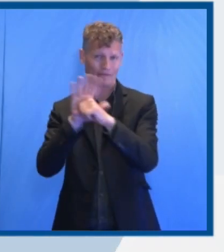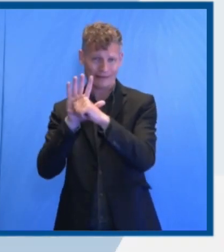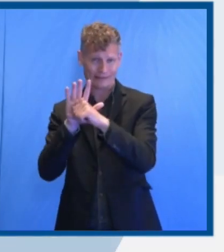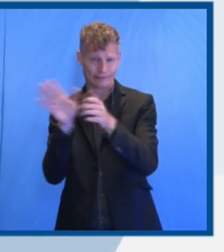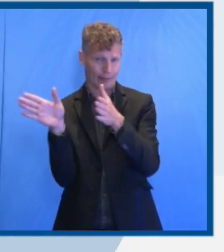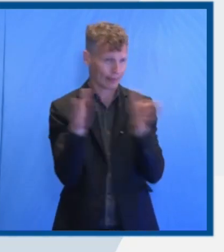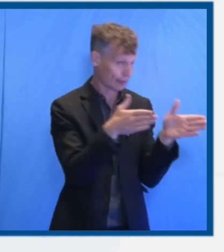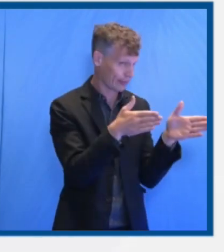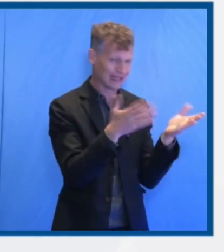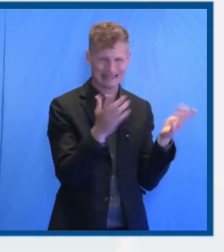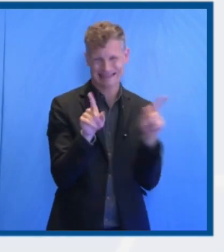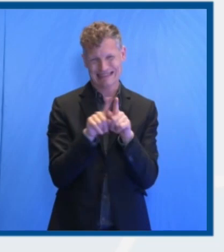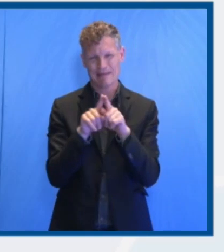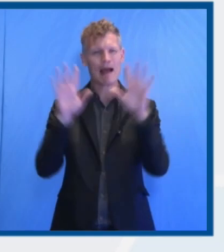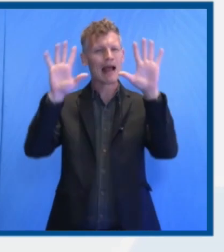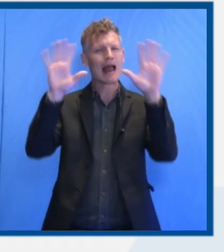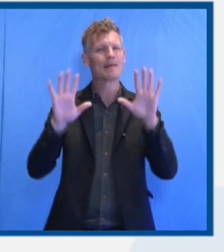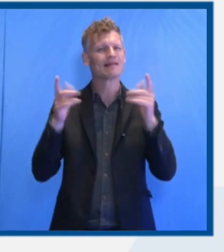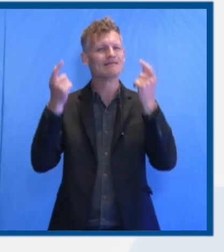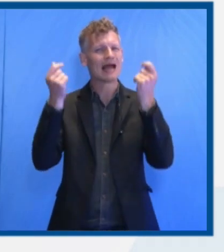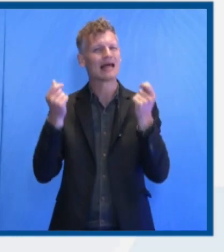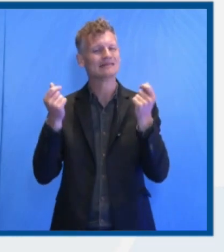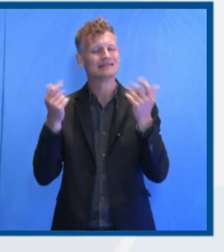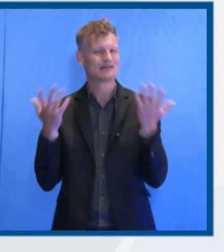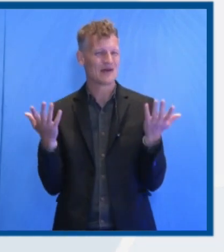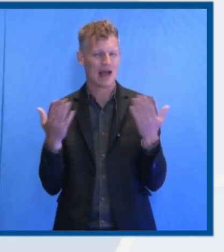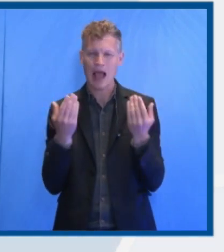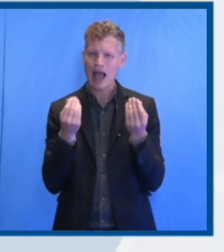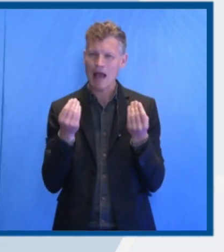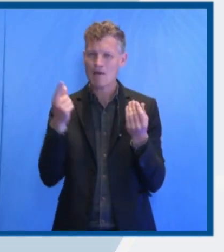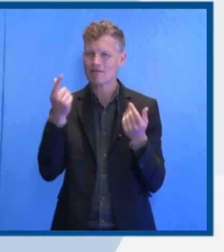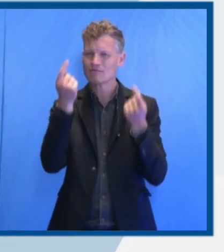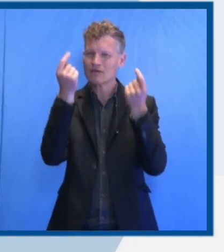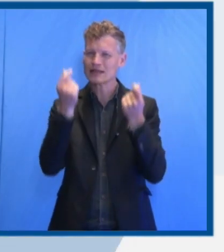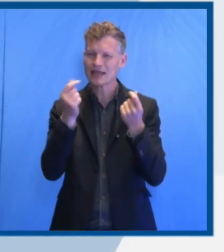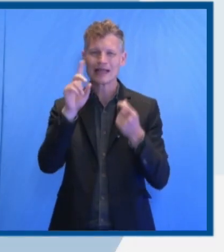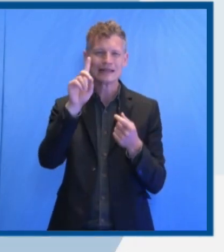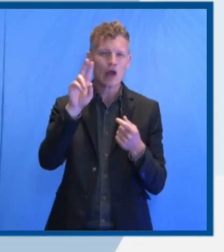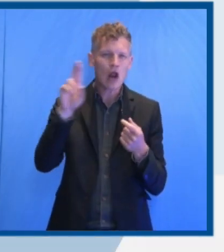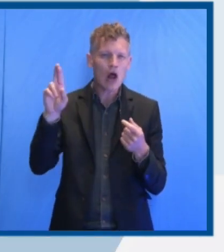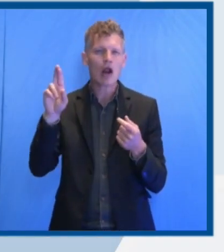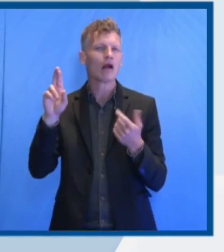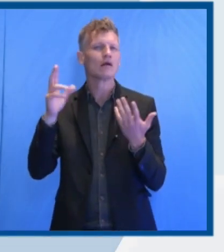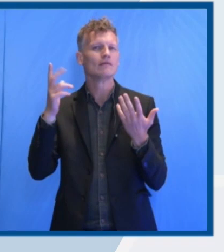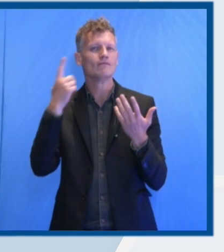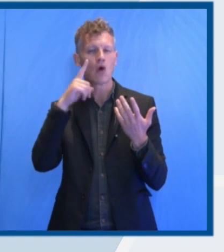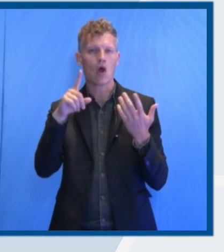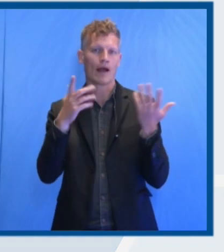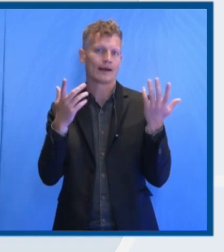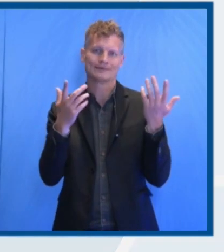to climate finance. How can funding for nature-based solutions for DRR in developing countries be scaled